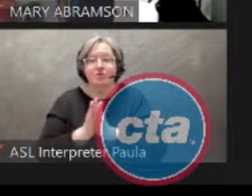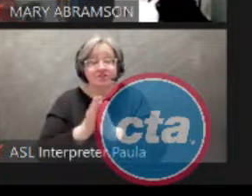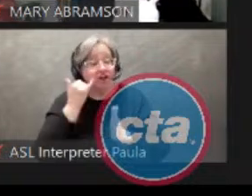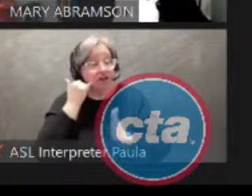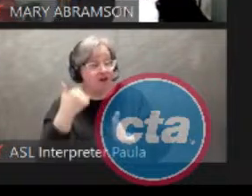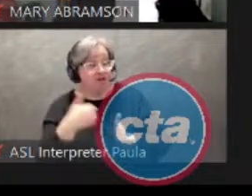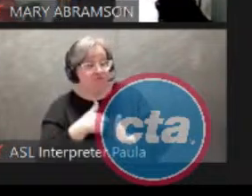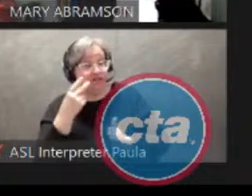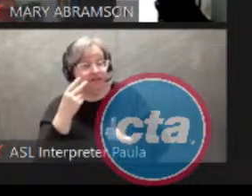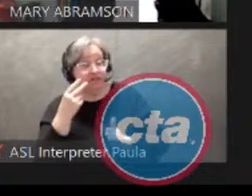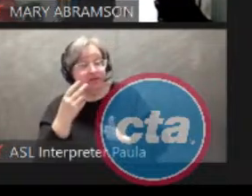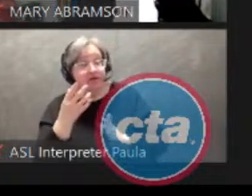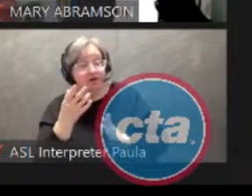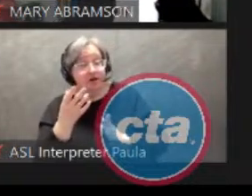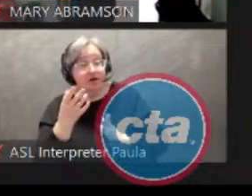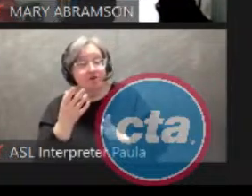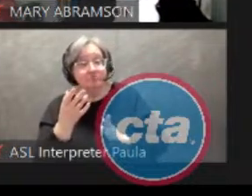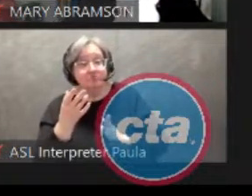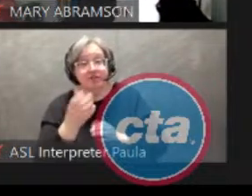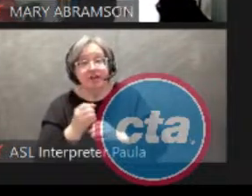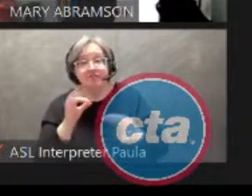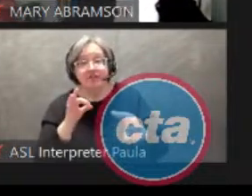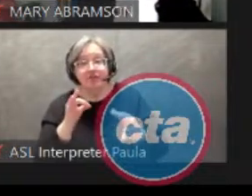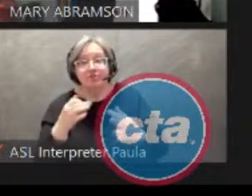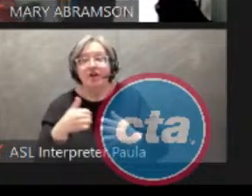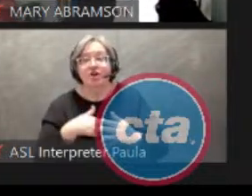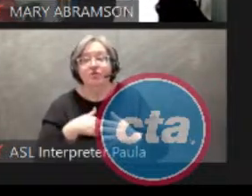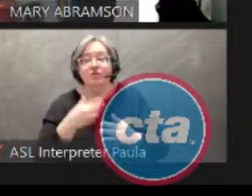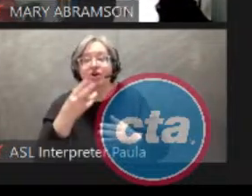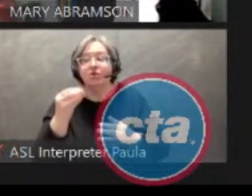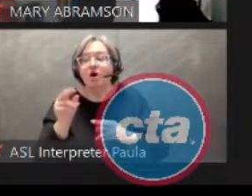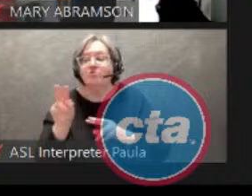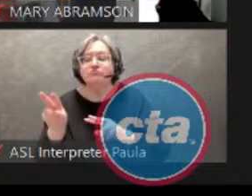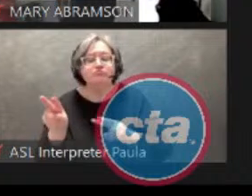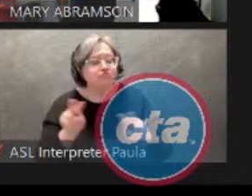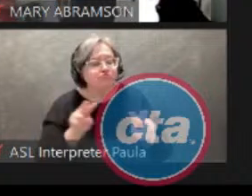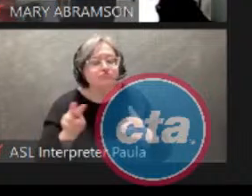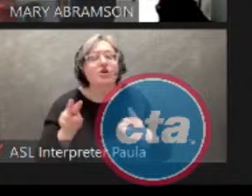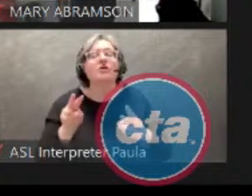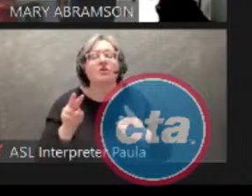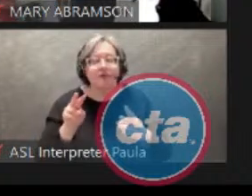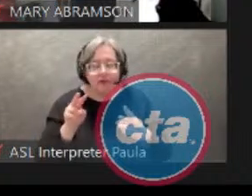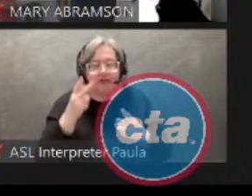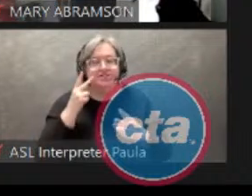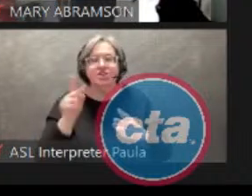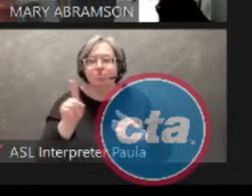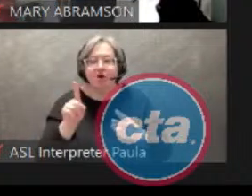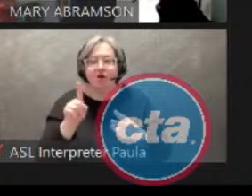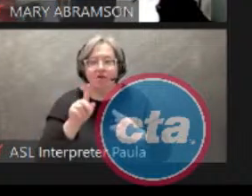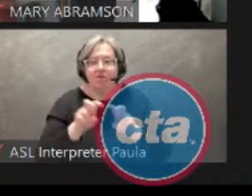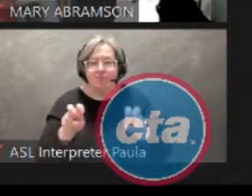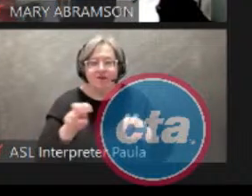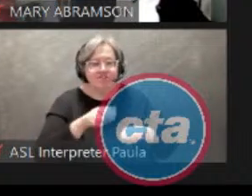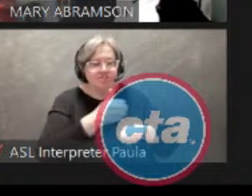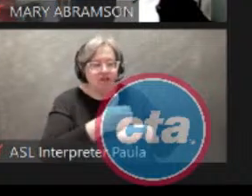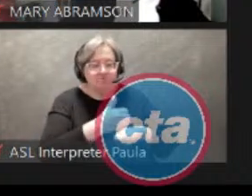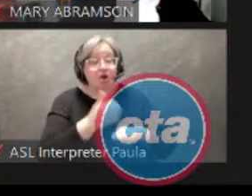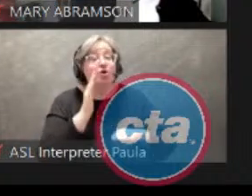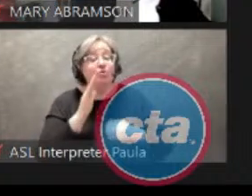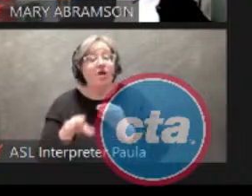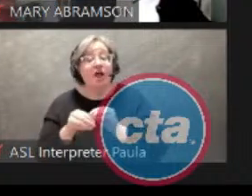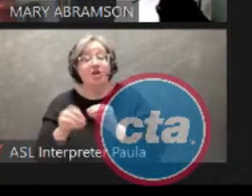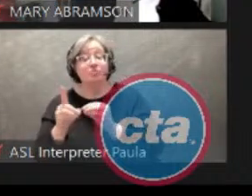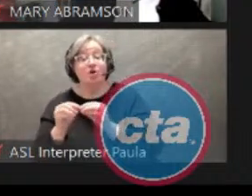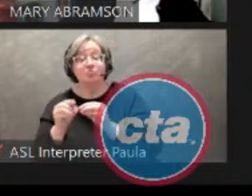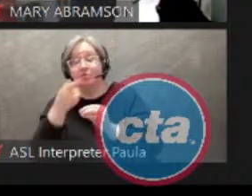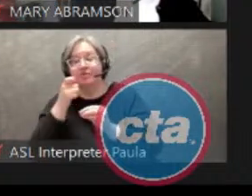go out, we assess the platform, see where the bench is, and then at that point, we added another bench because